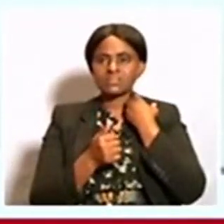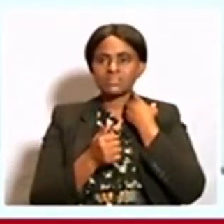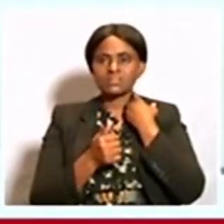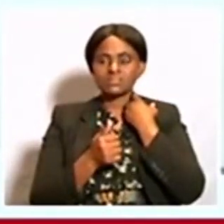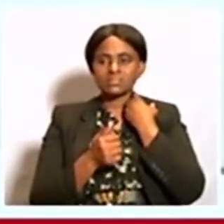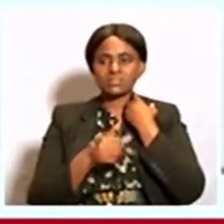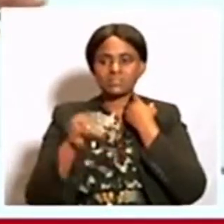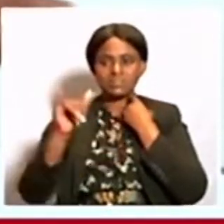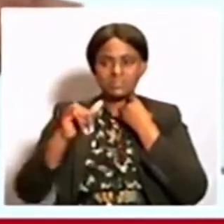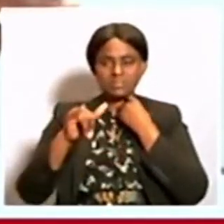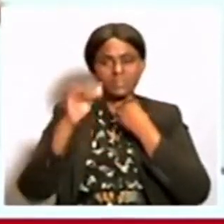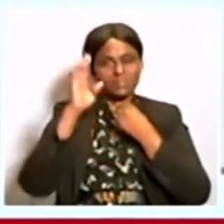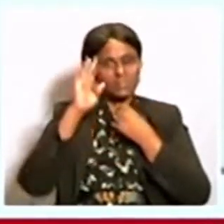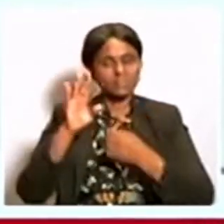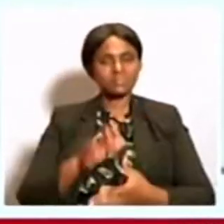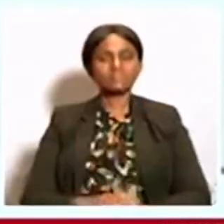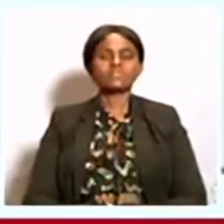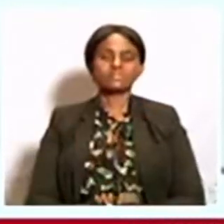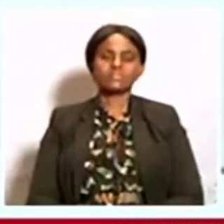yes,